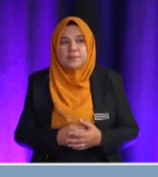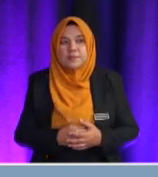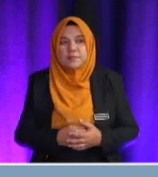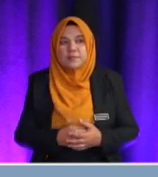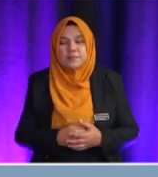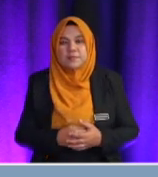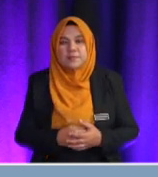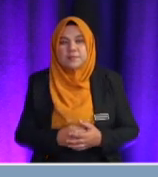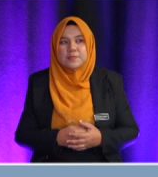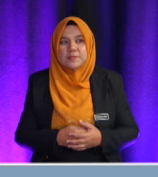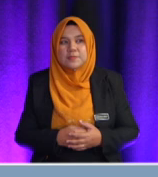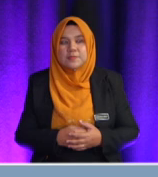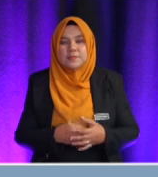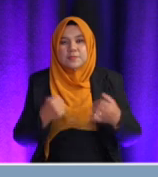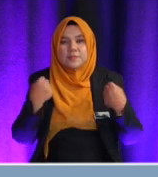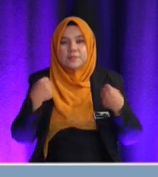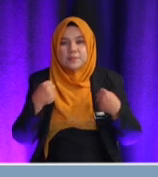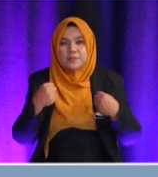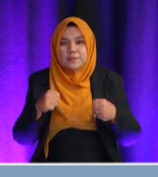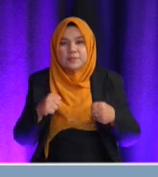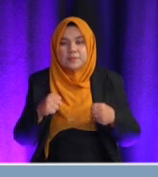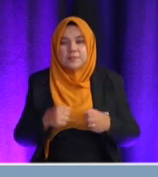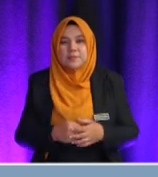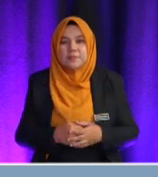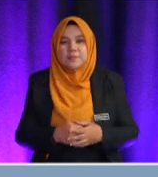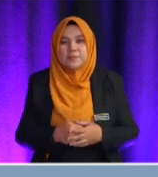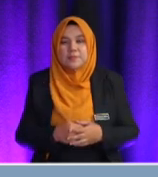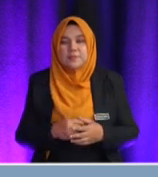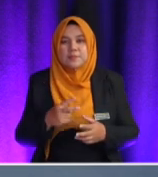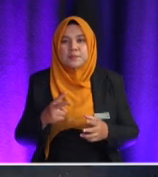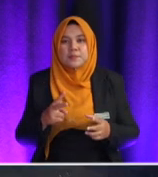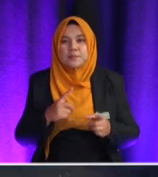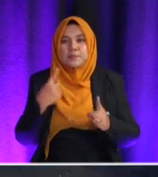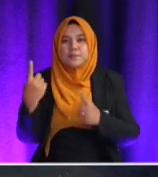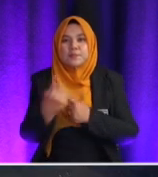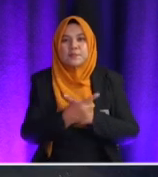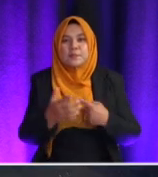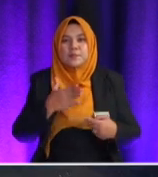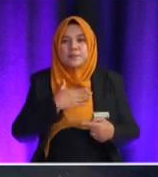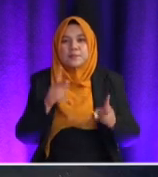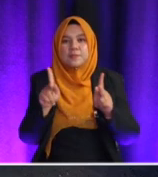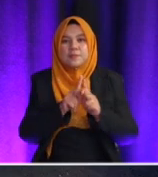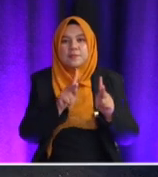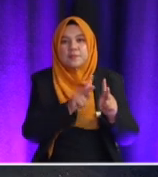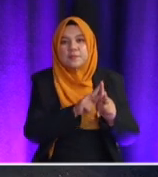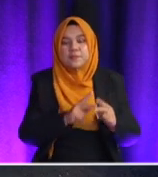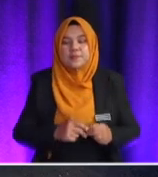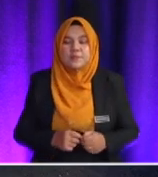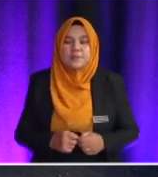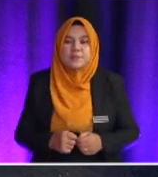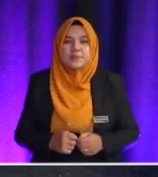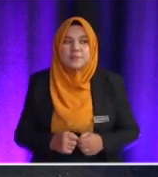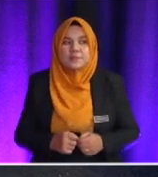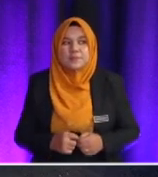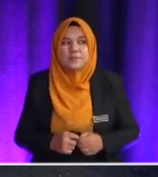Oh, wow. She is a healthy, healthy person. I can tell.